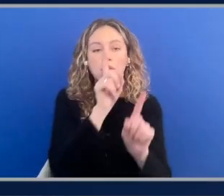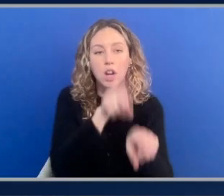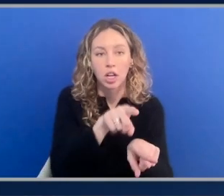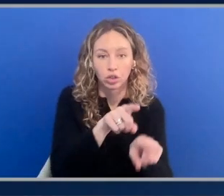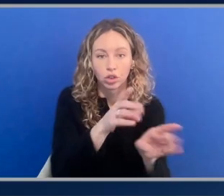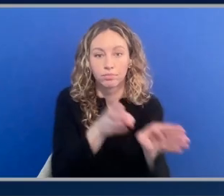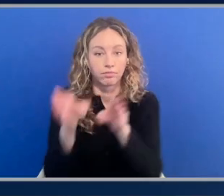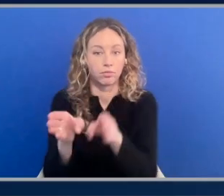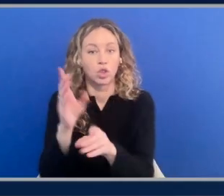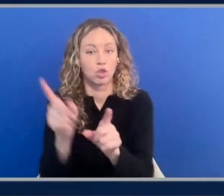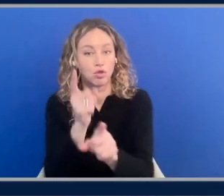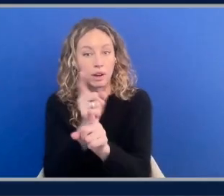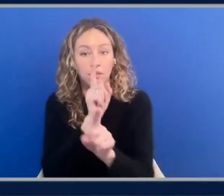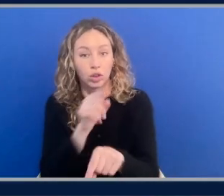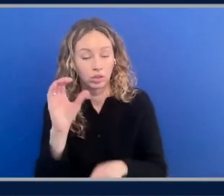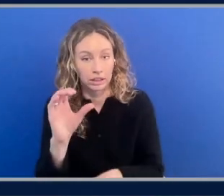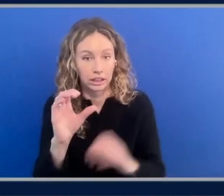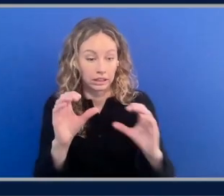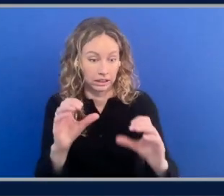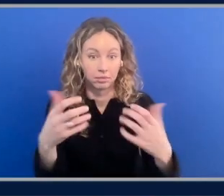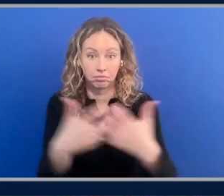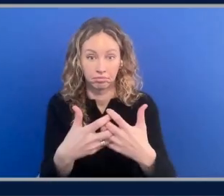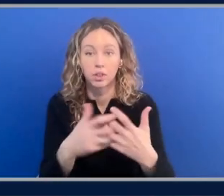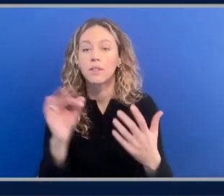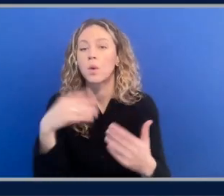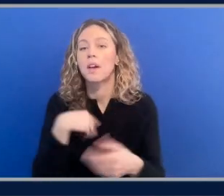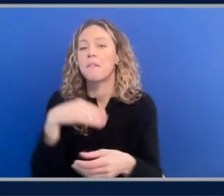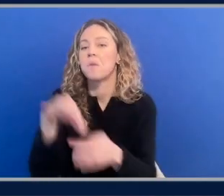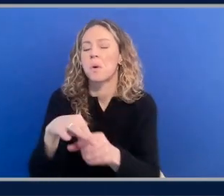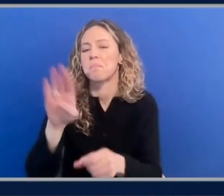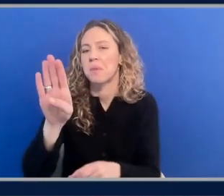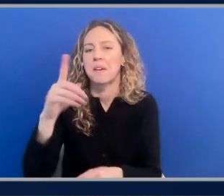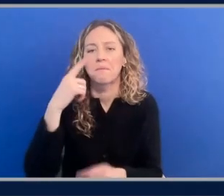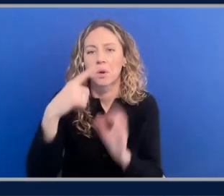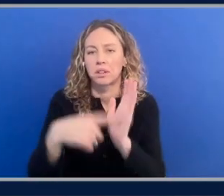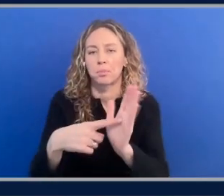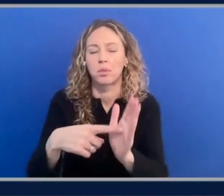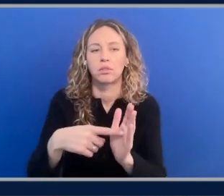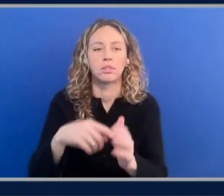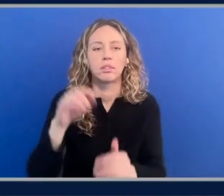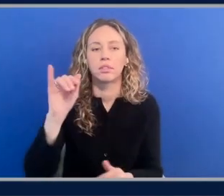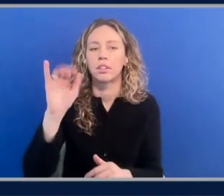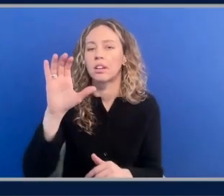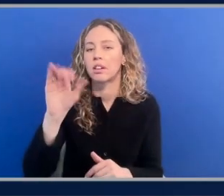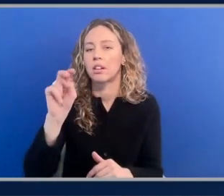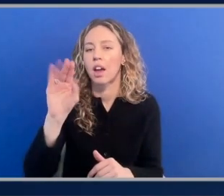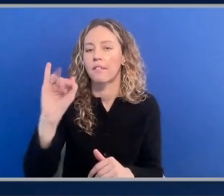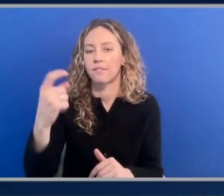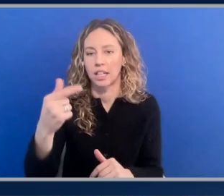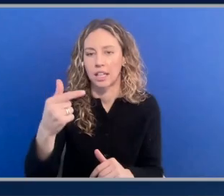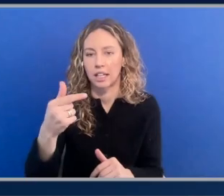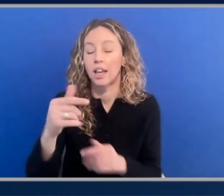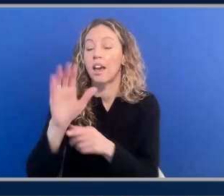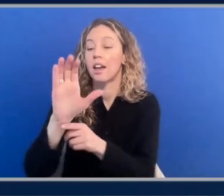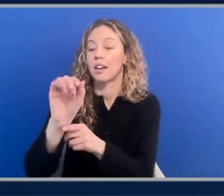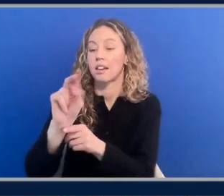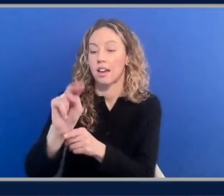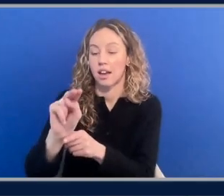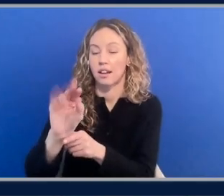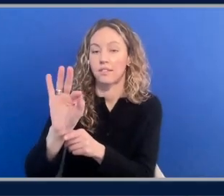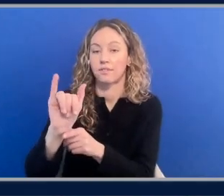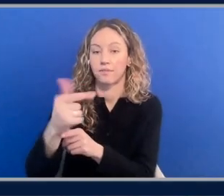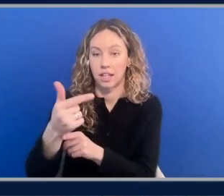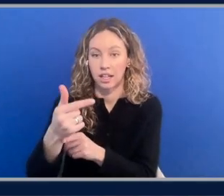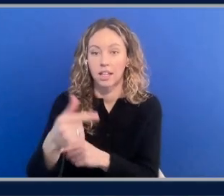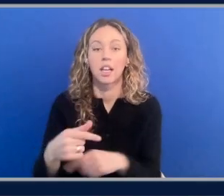correct answer is C. So let's say if we were to vote B for AWS config instead of inspector, it would say your answer is B, and